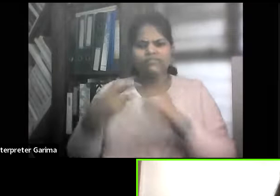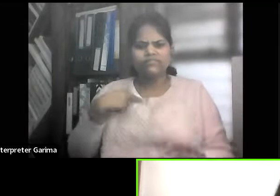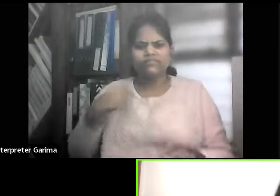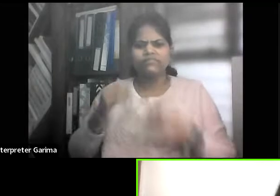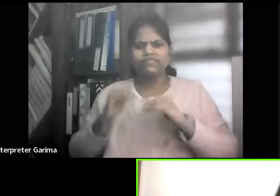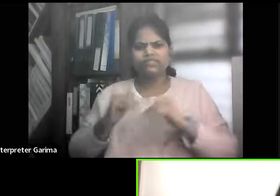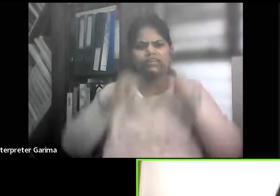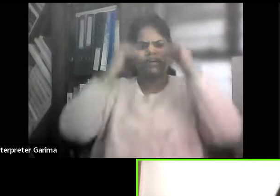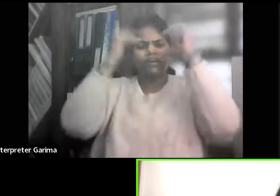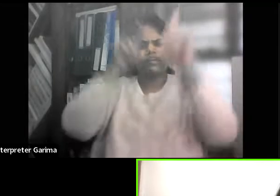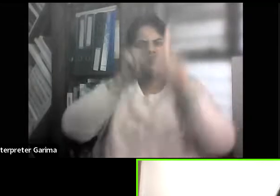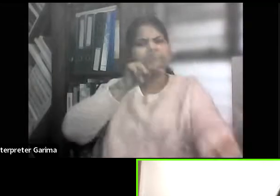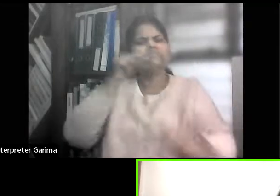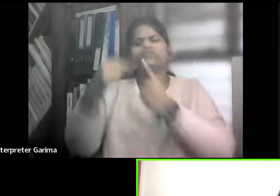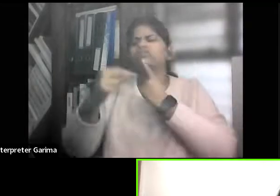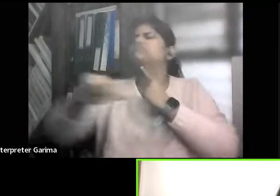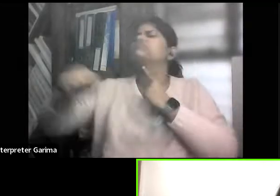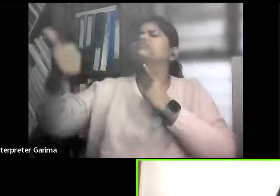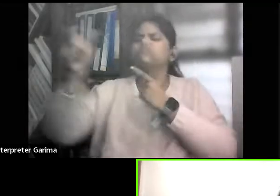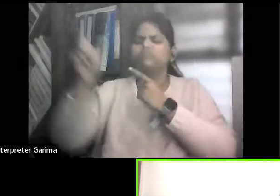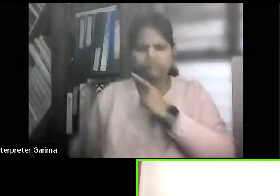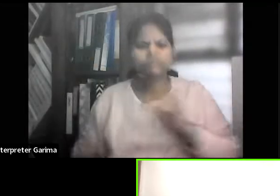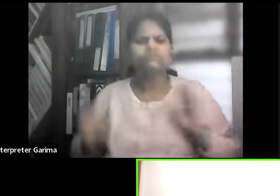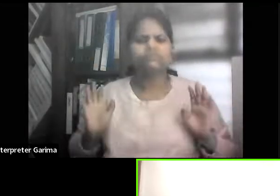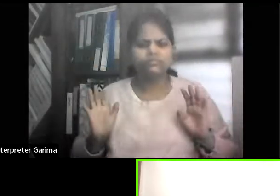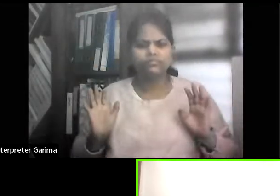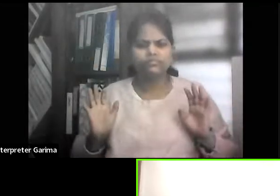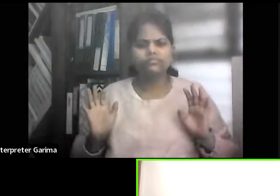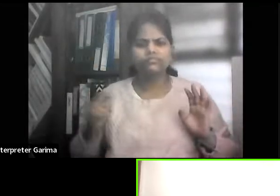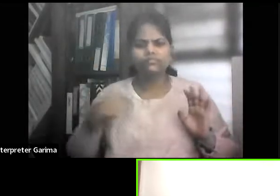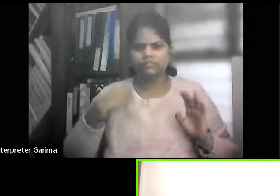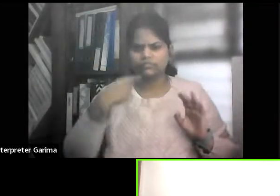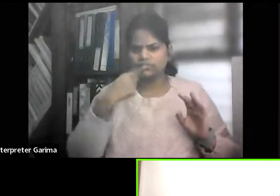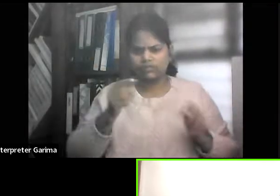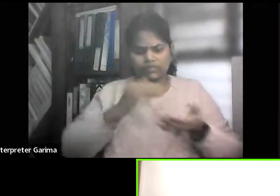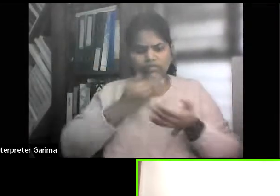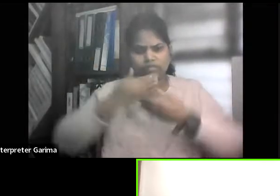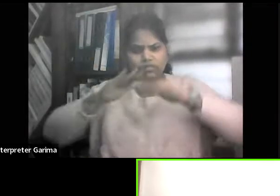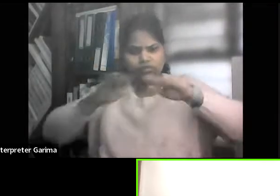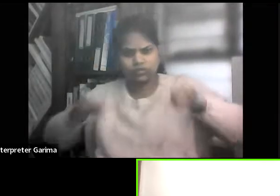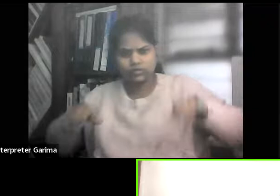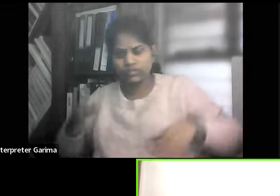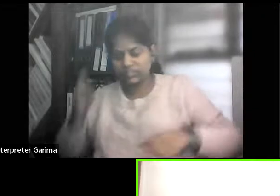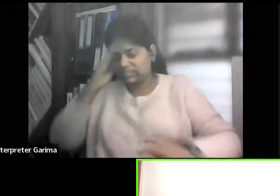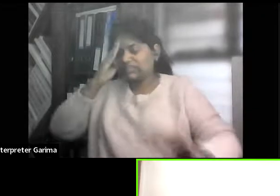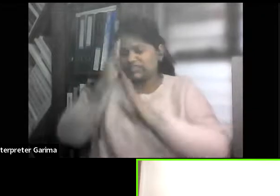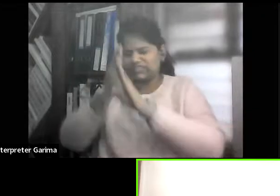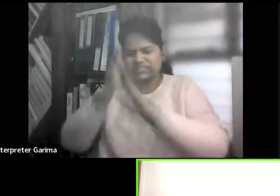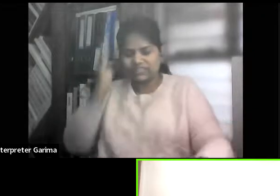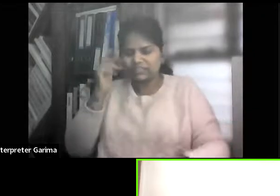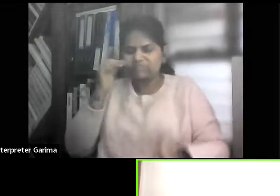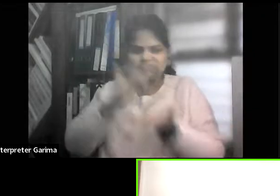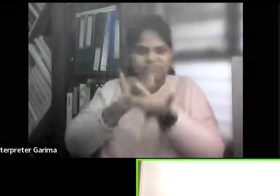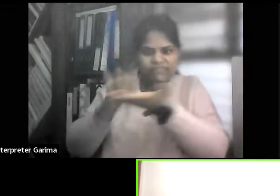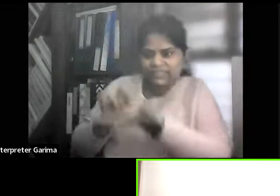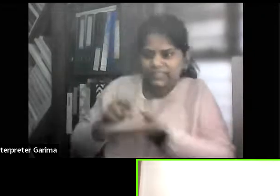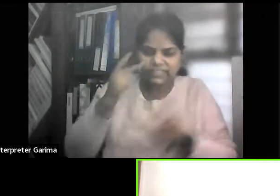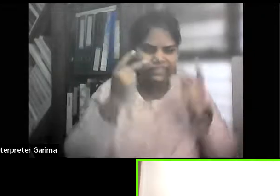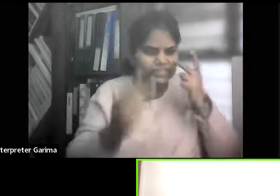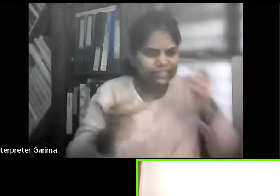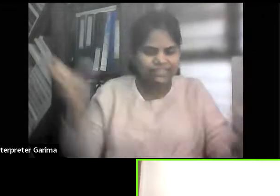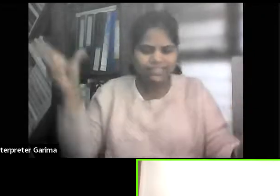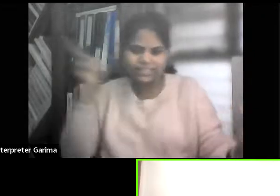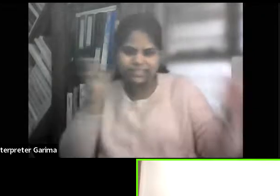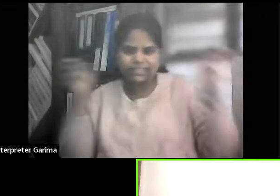of some other, unquote. For instance, his students have a sharp sense of direction and distance from the source of sound, which helps